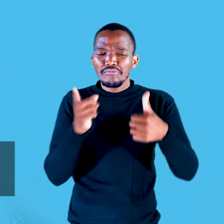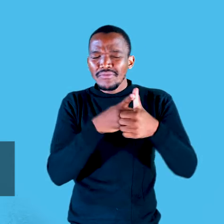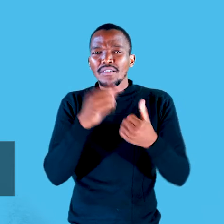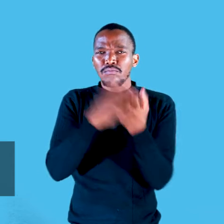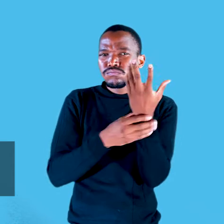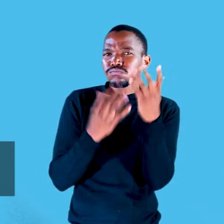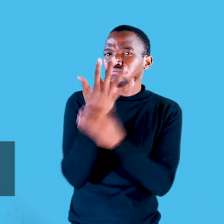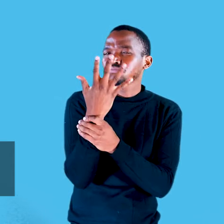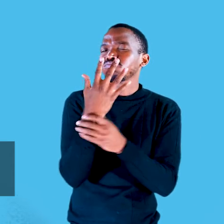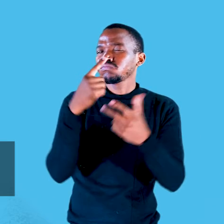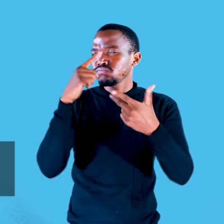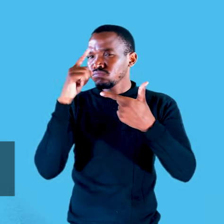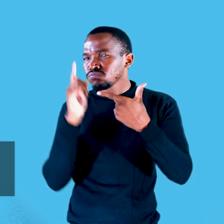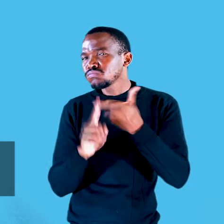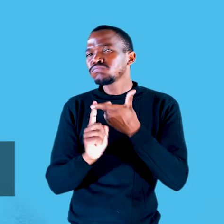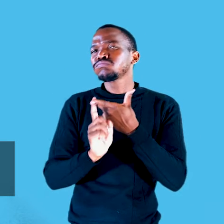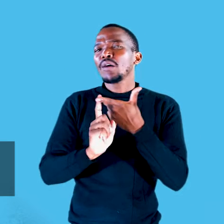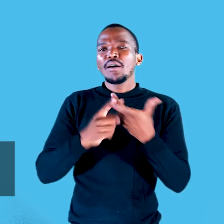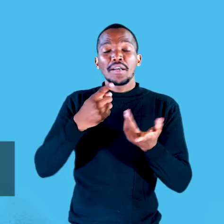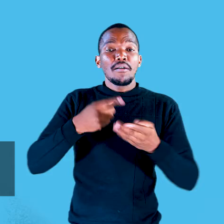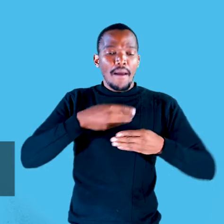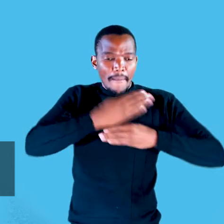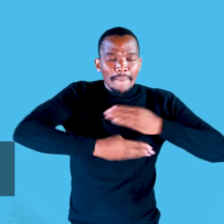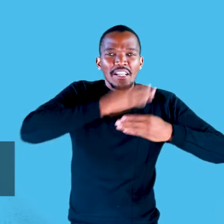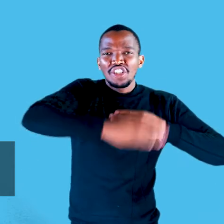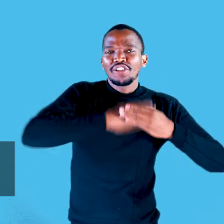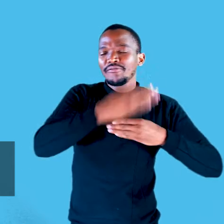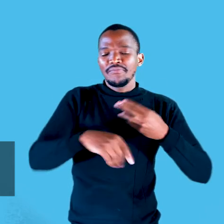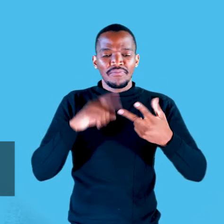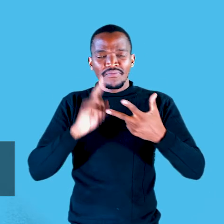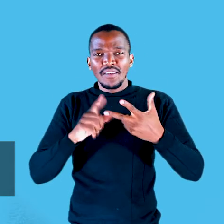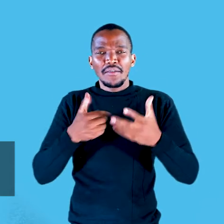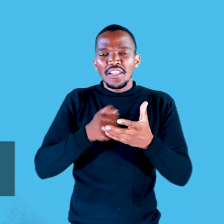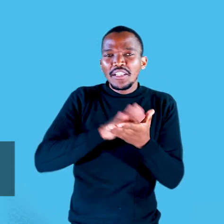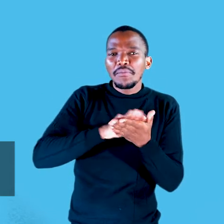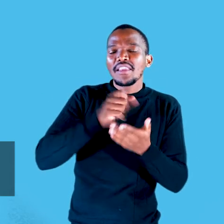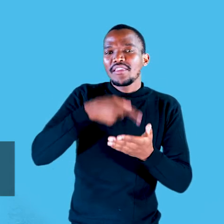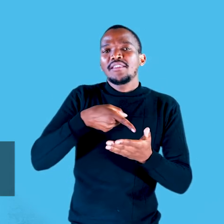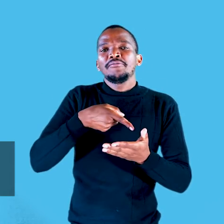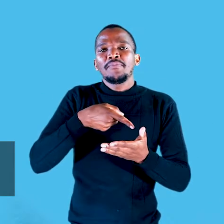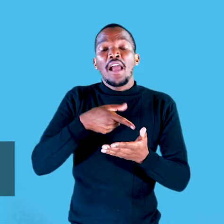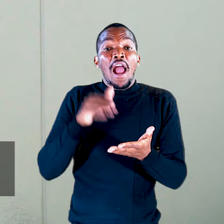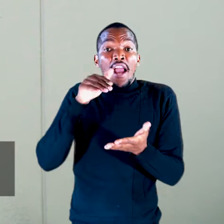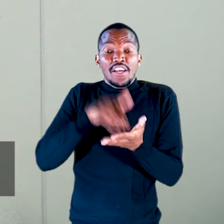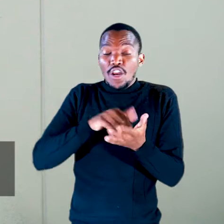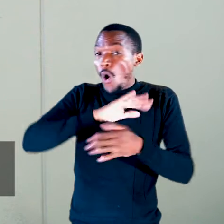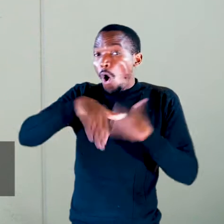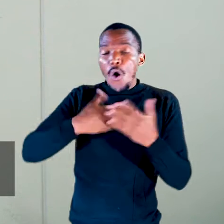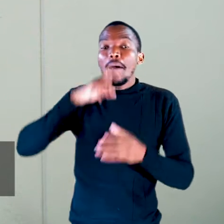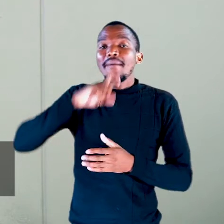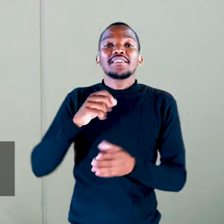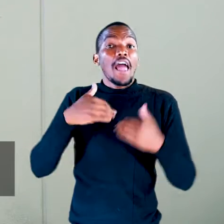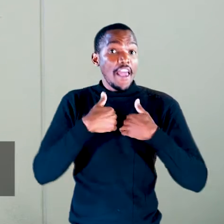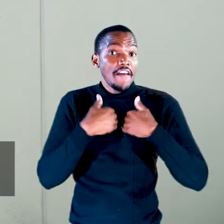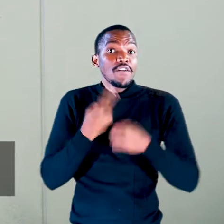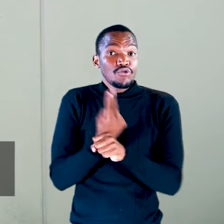diatlana, dilo tse di tshwana le bo di-bandage mo teng di tsone di-splint tota. Ke tseo dilo tshwanetse re bo di dirisa. Mme ga o